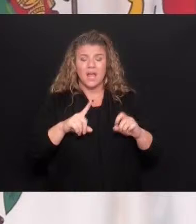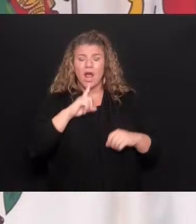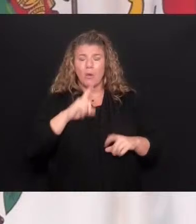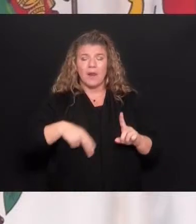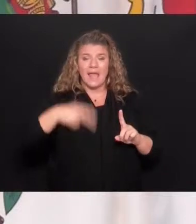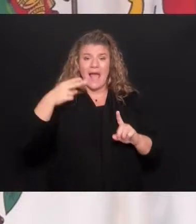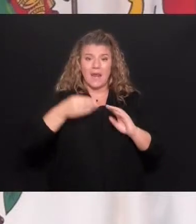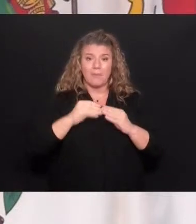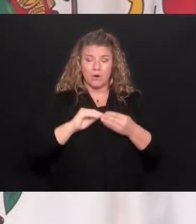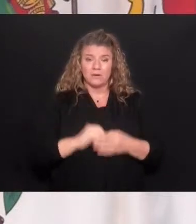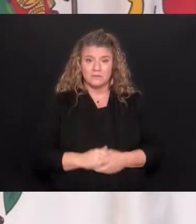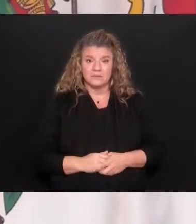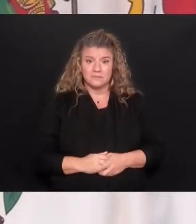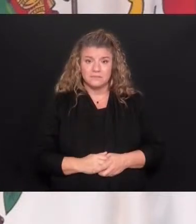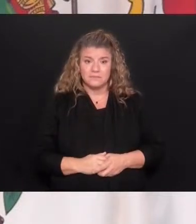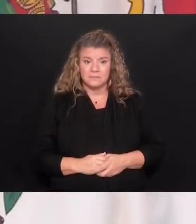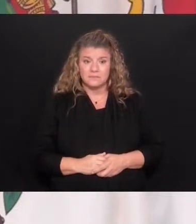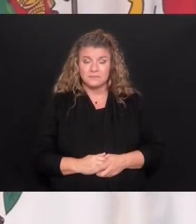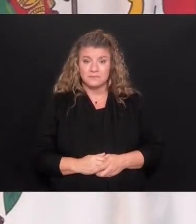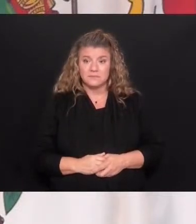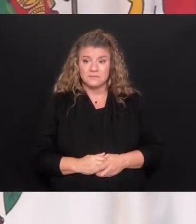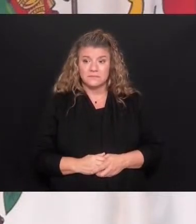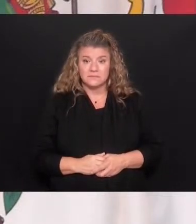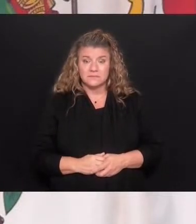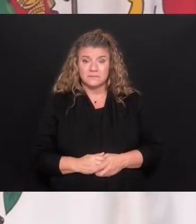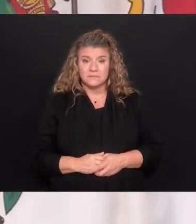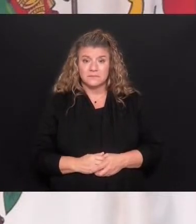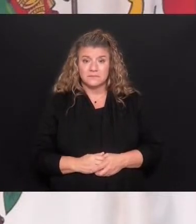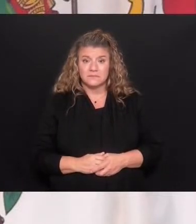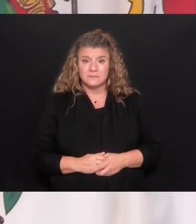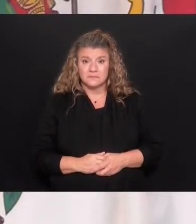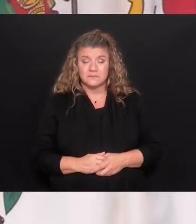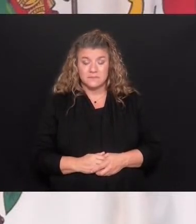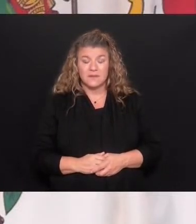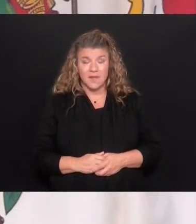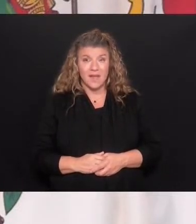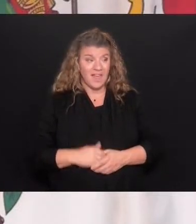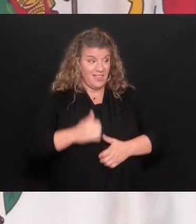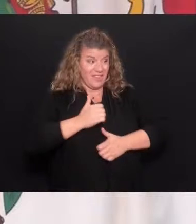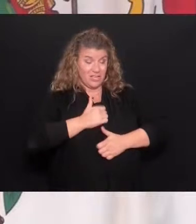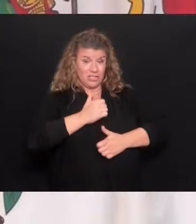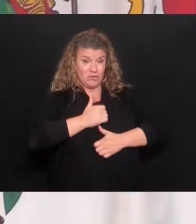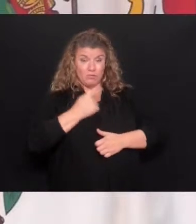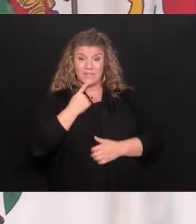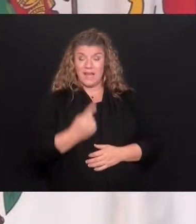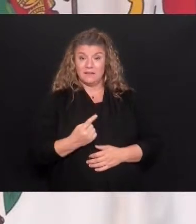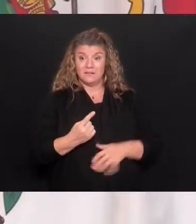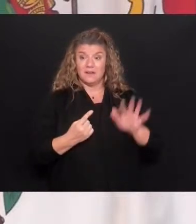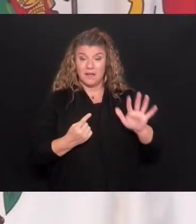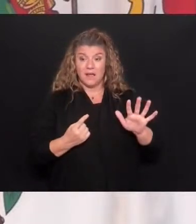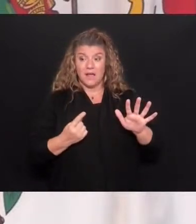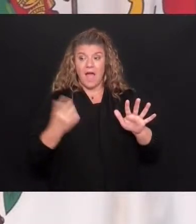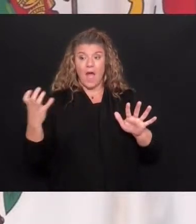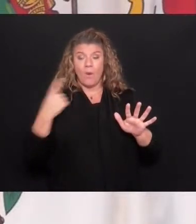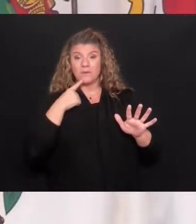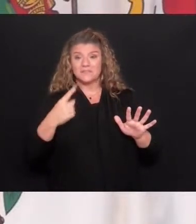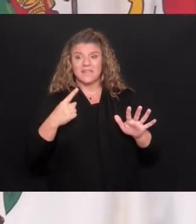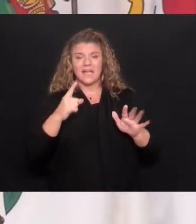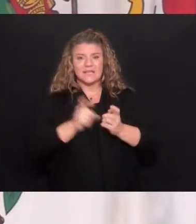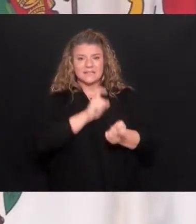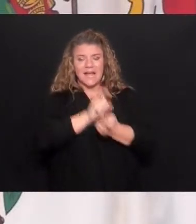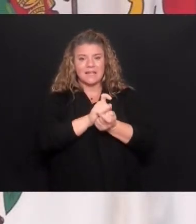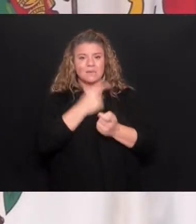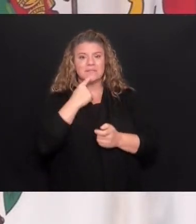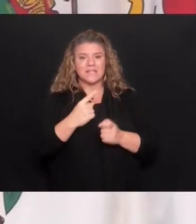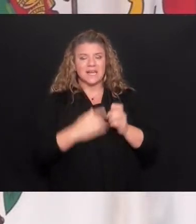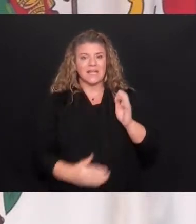high number. Just think. The general said, and I want him to say exactly what he said